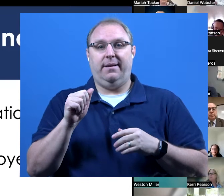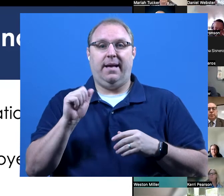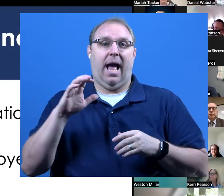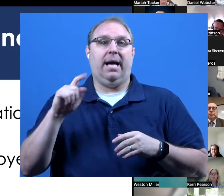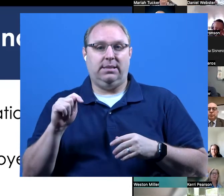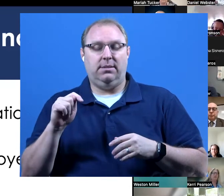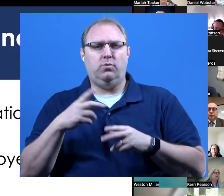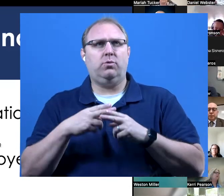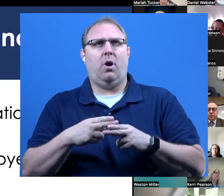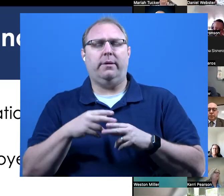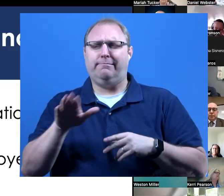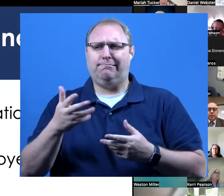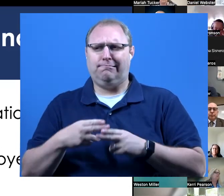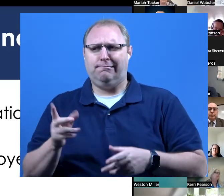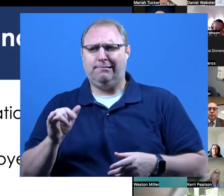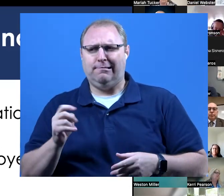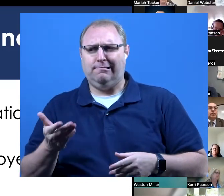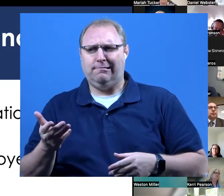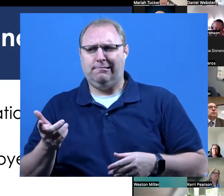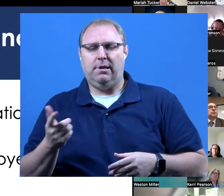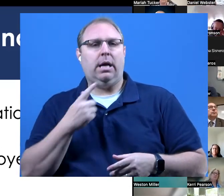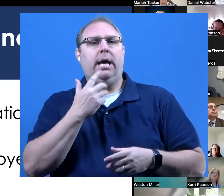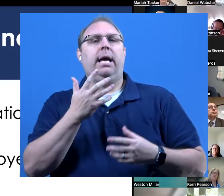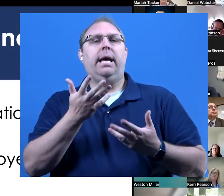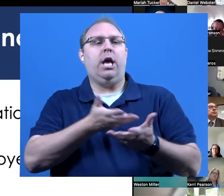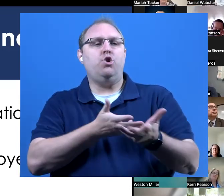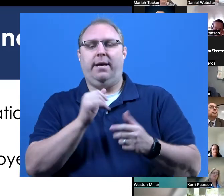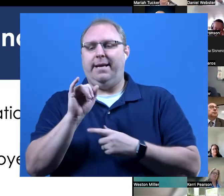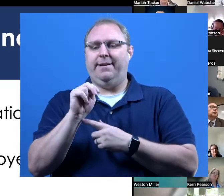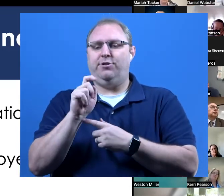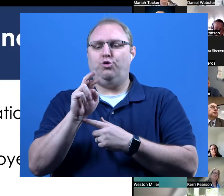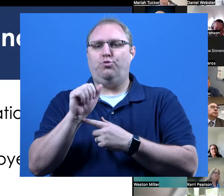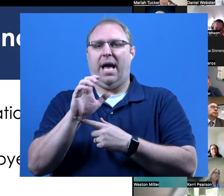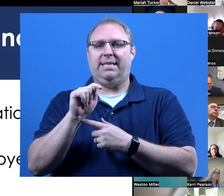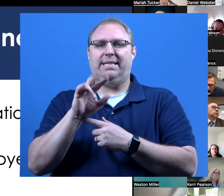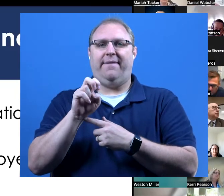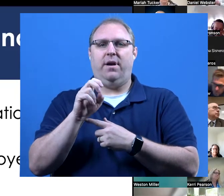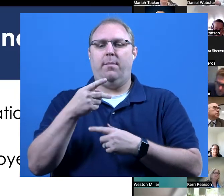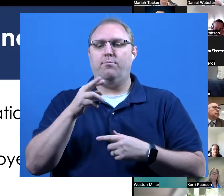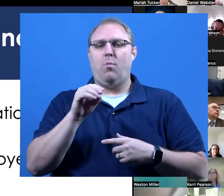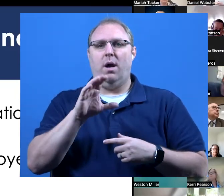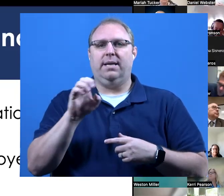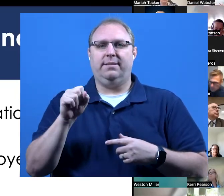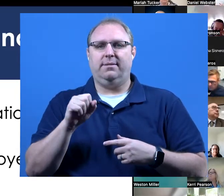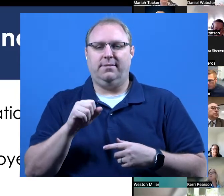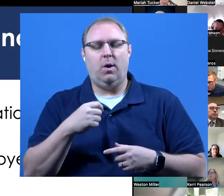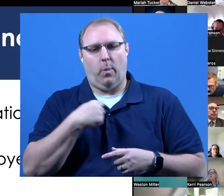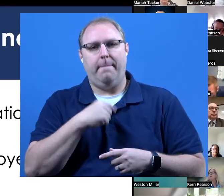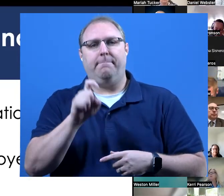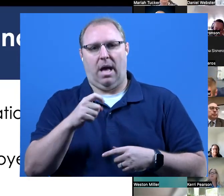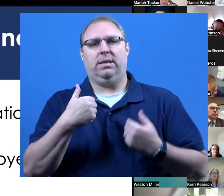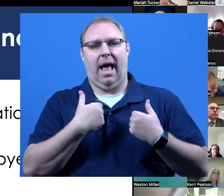with, we have to have an interactive process. So we never want to stop the conversation, right? So if there's